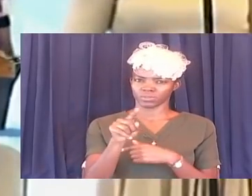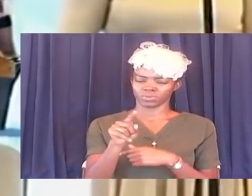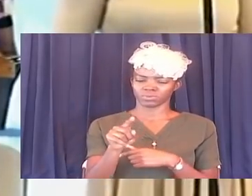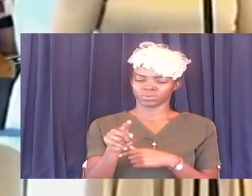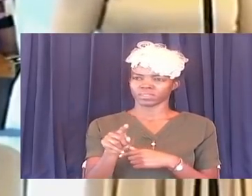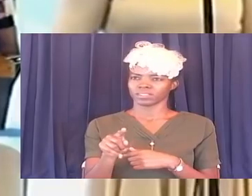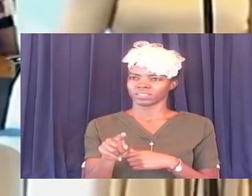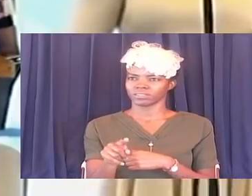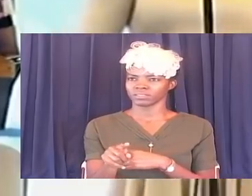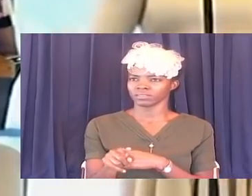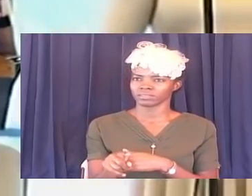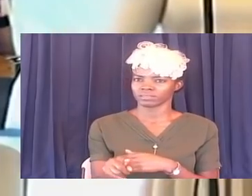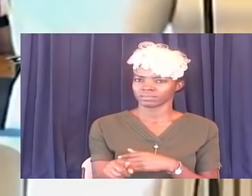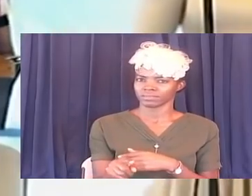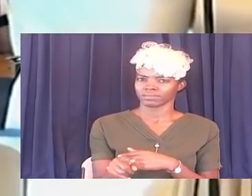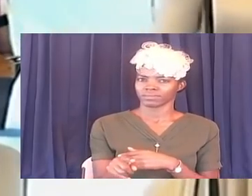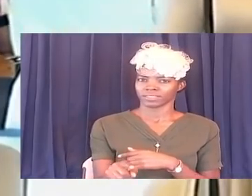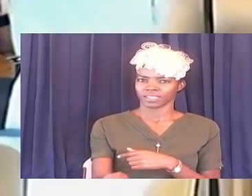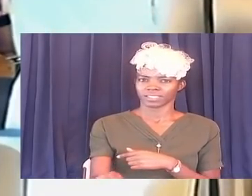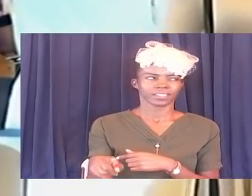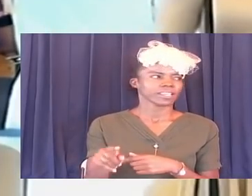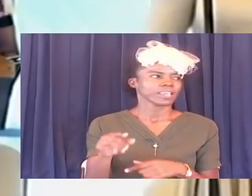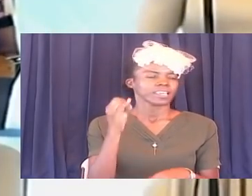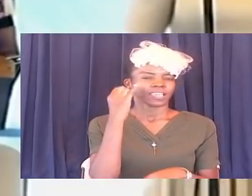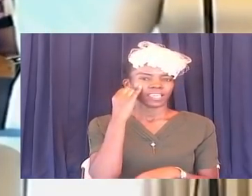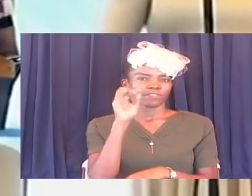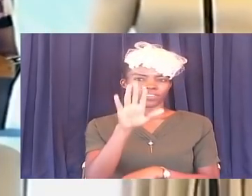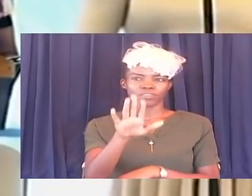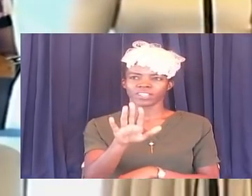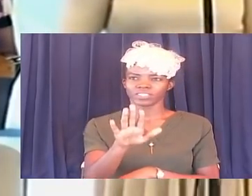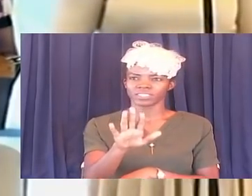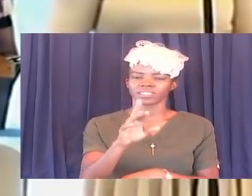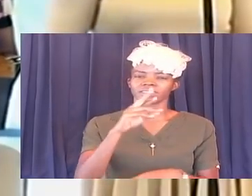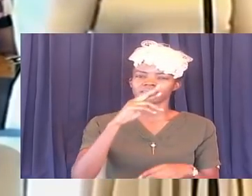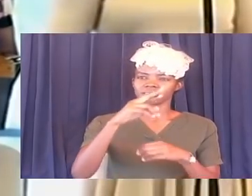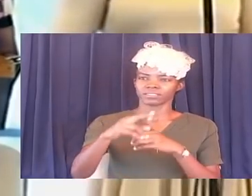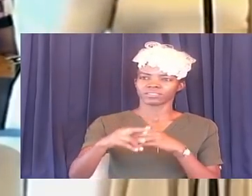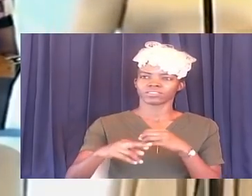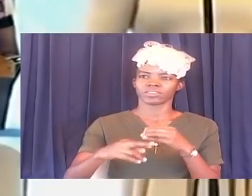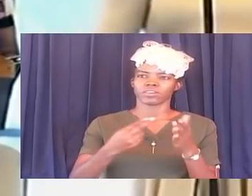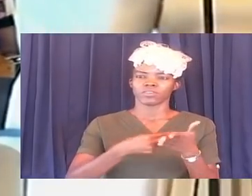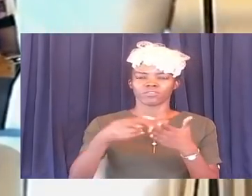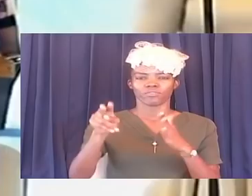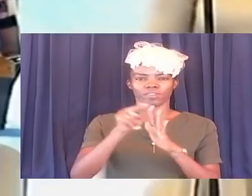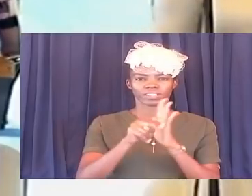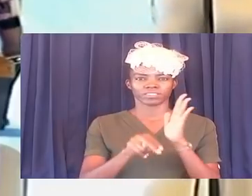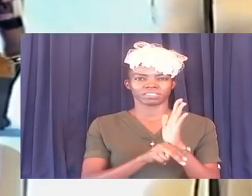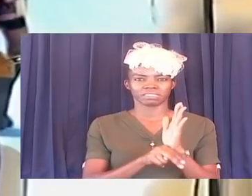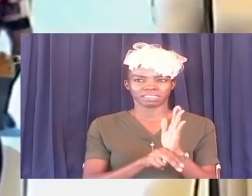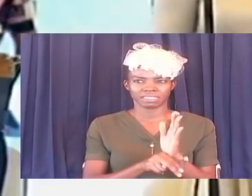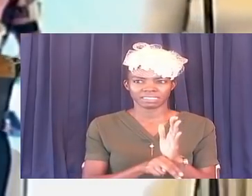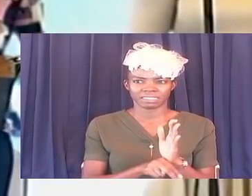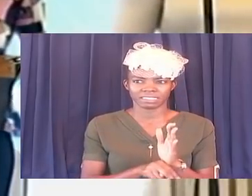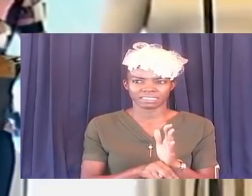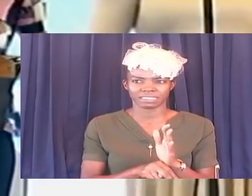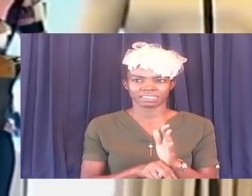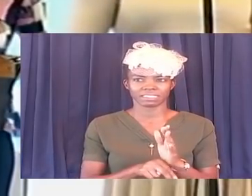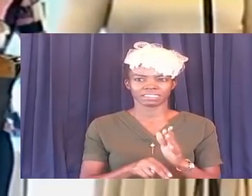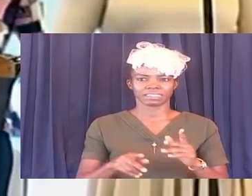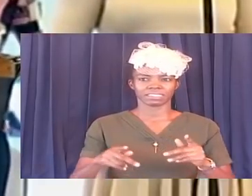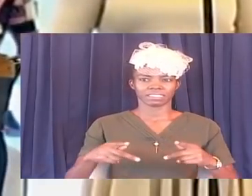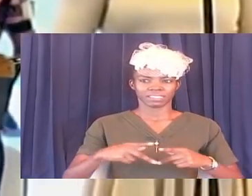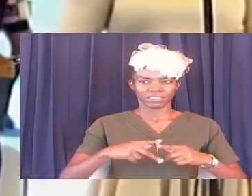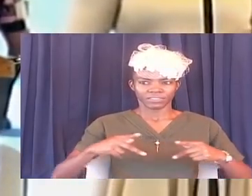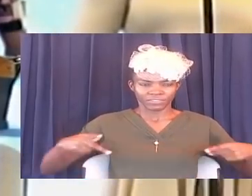righteousness shall exceed the righteousness of the scribes and the Pharisees, ye shall in